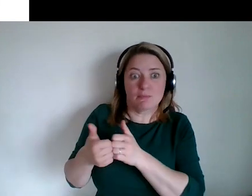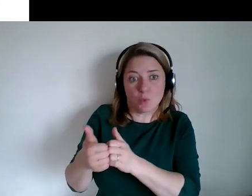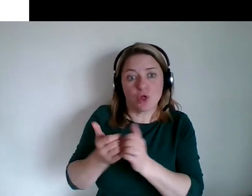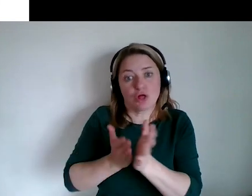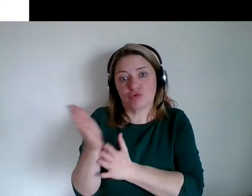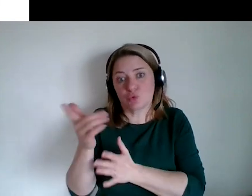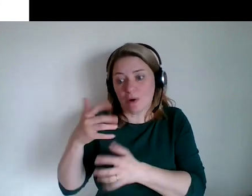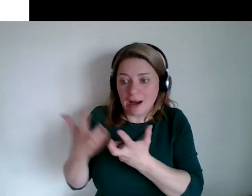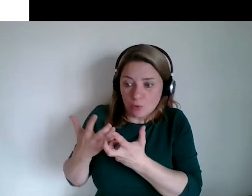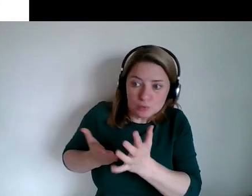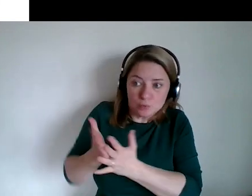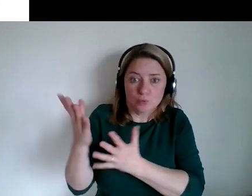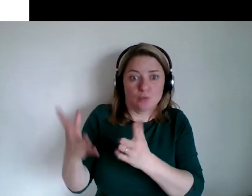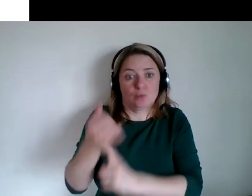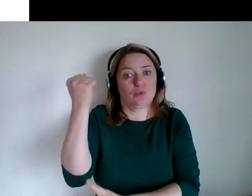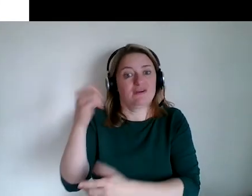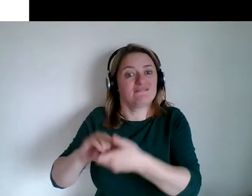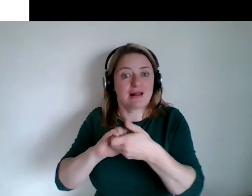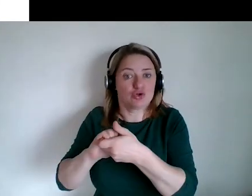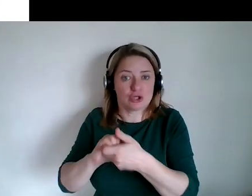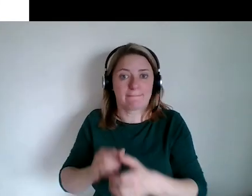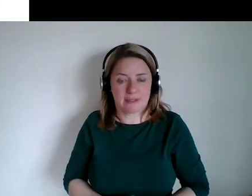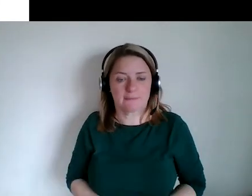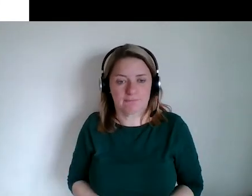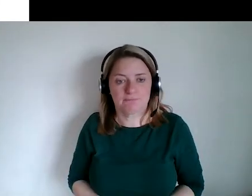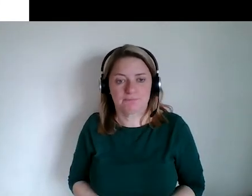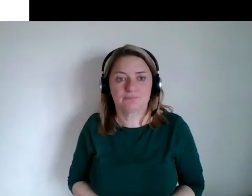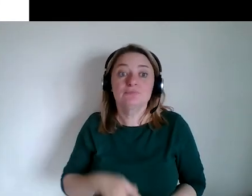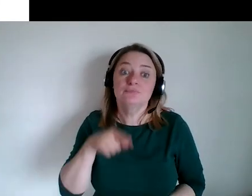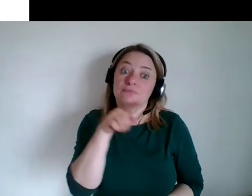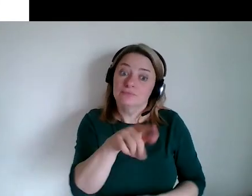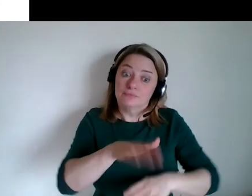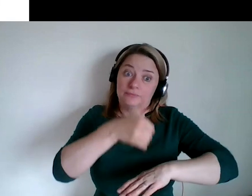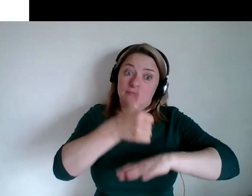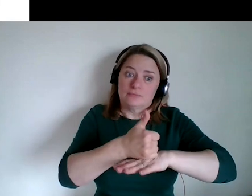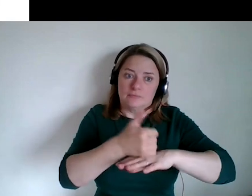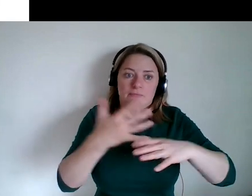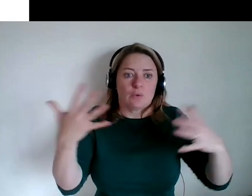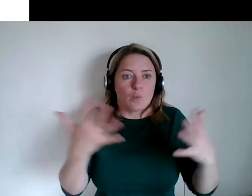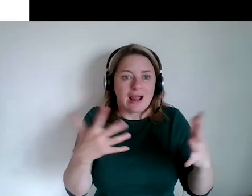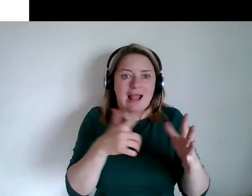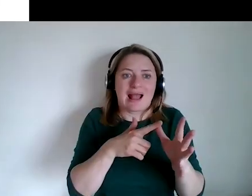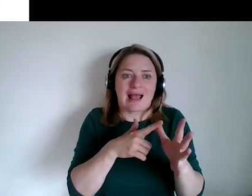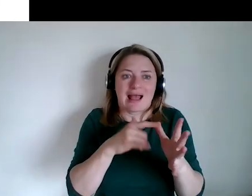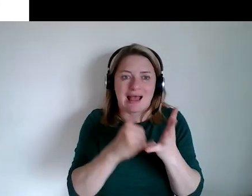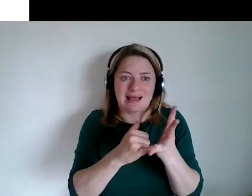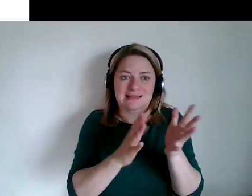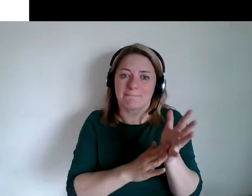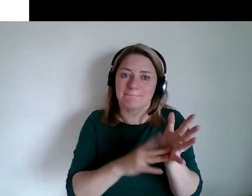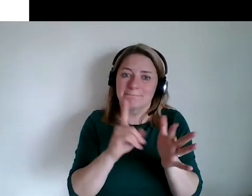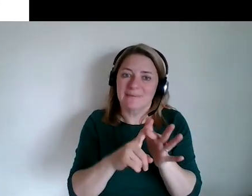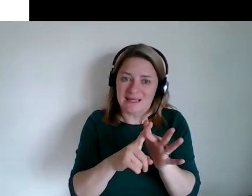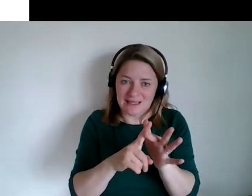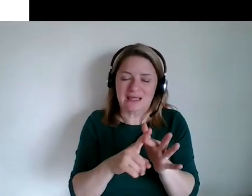those progressing fellowship applications. We're hosting this event in partnership with ASME, and we're